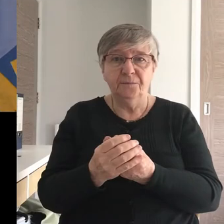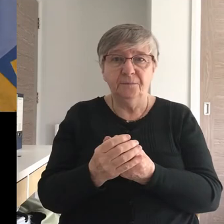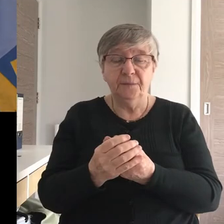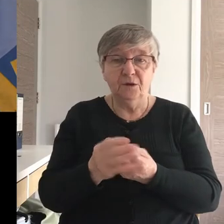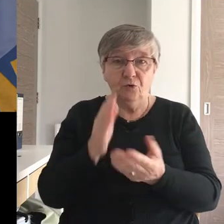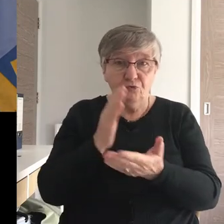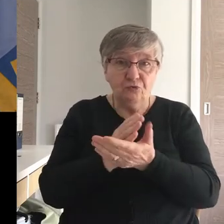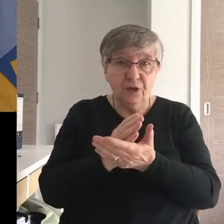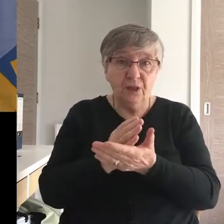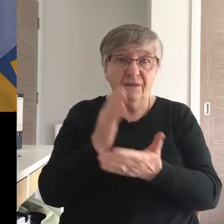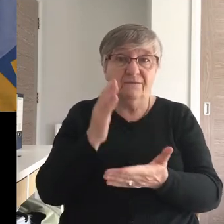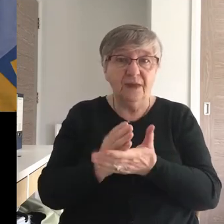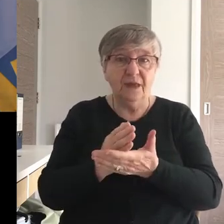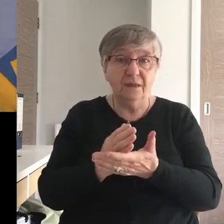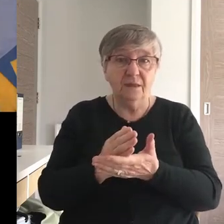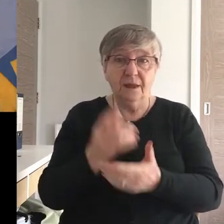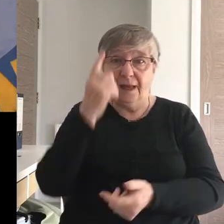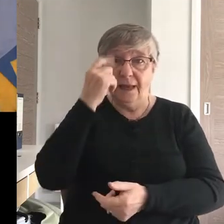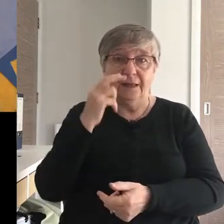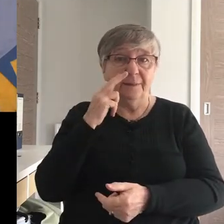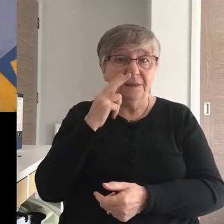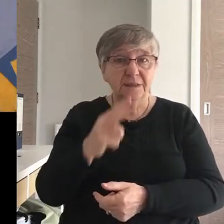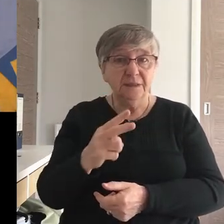And real faith should be seen.